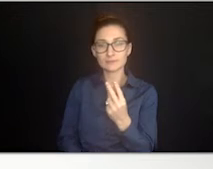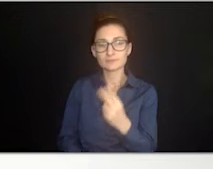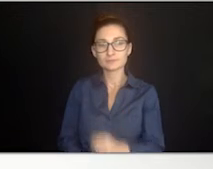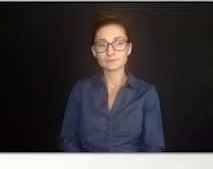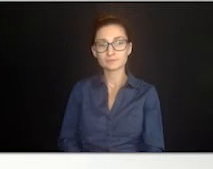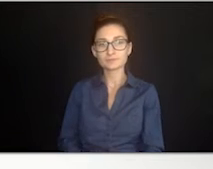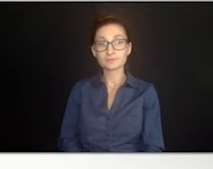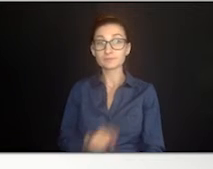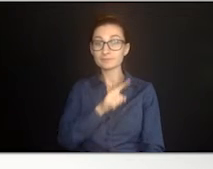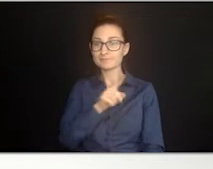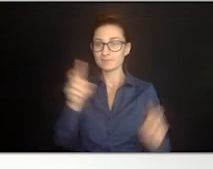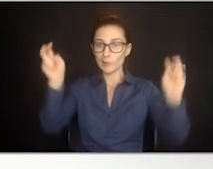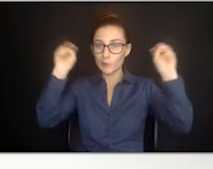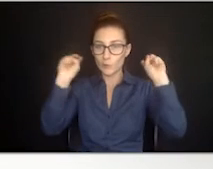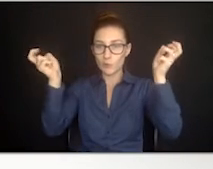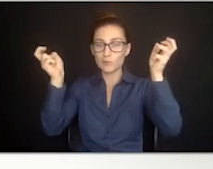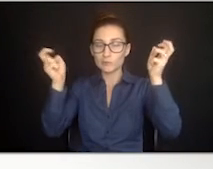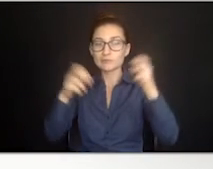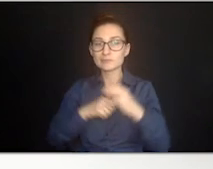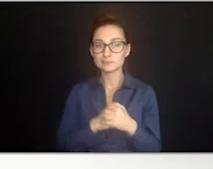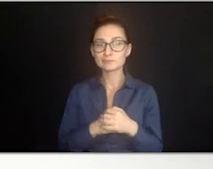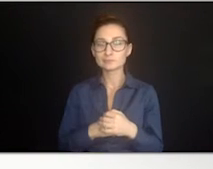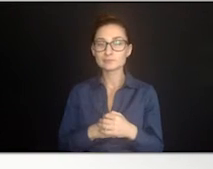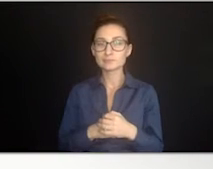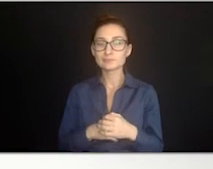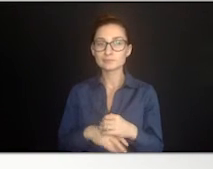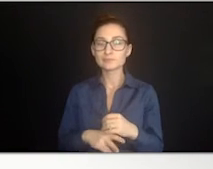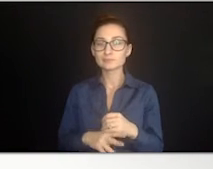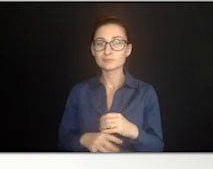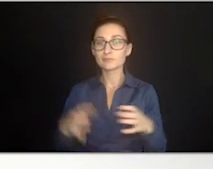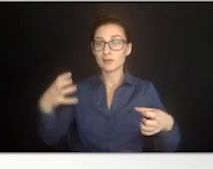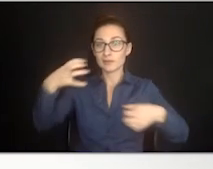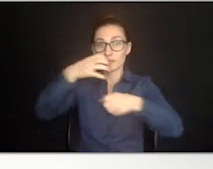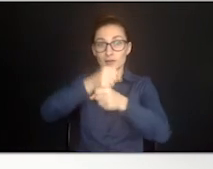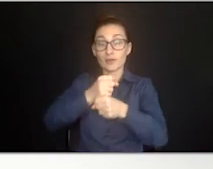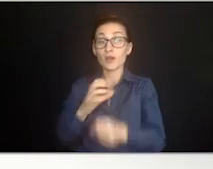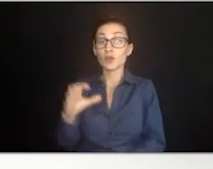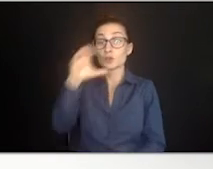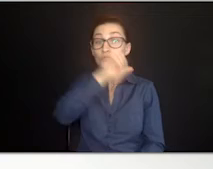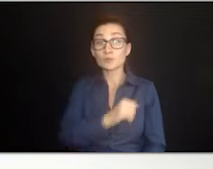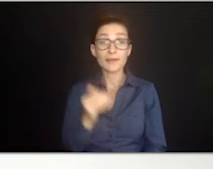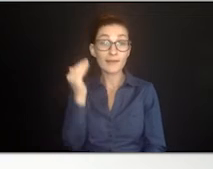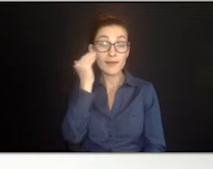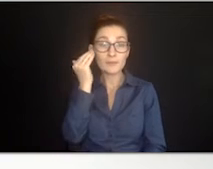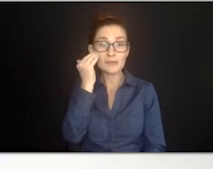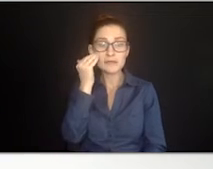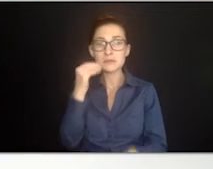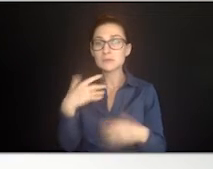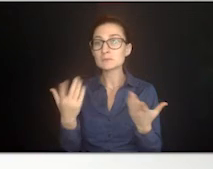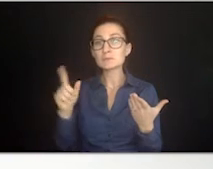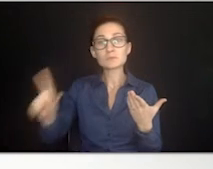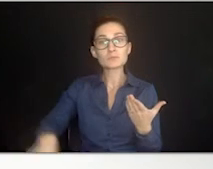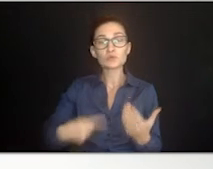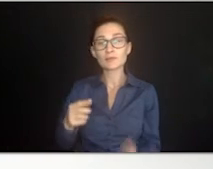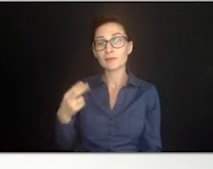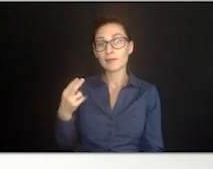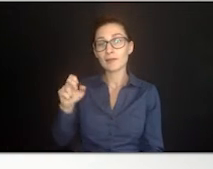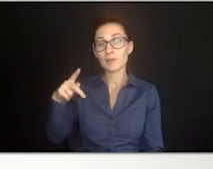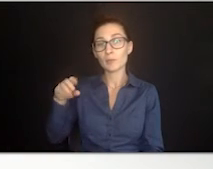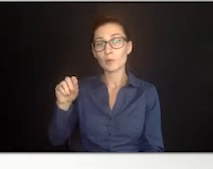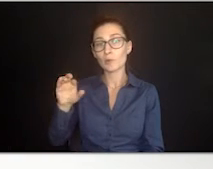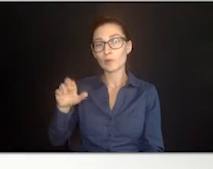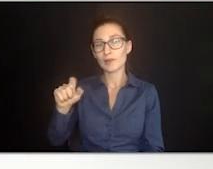Douglas Bilkin put it together in his research and said presuming competence is nothing more than a Hippocratic oath